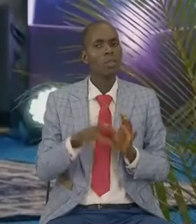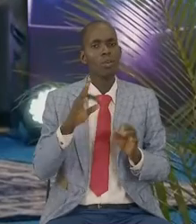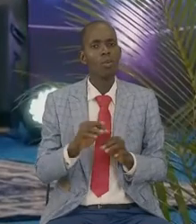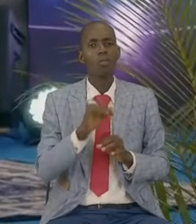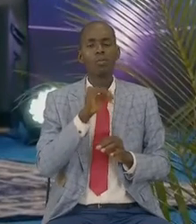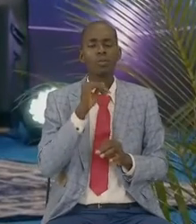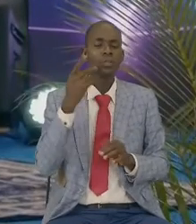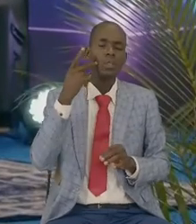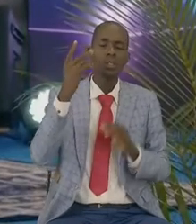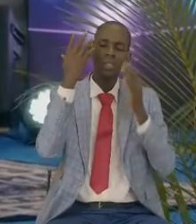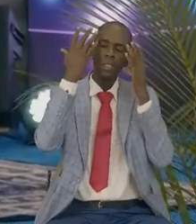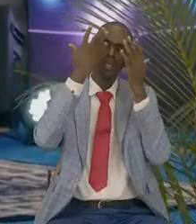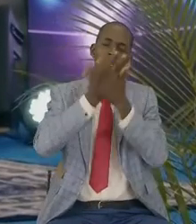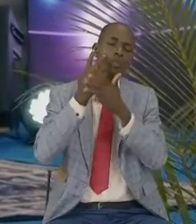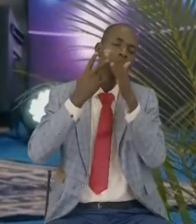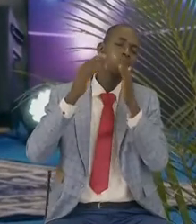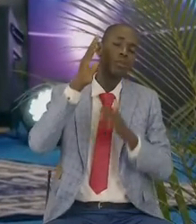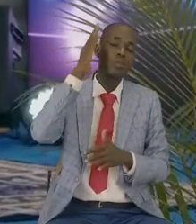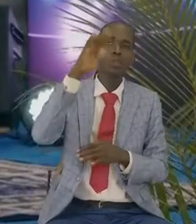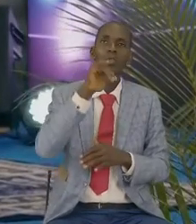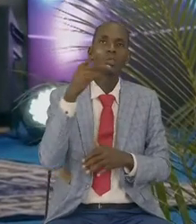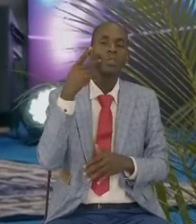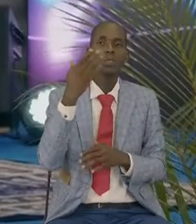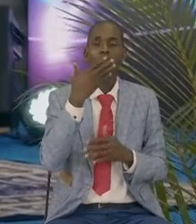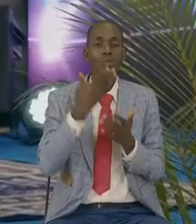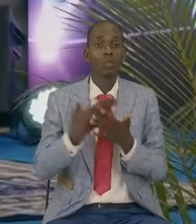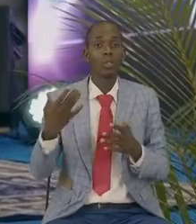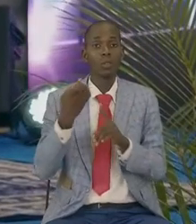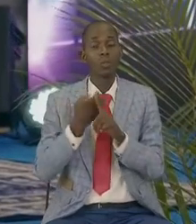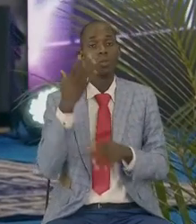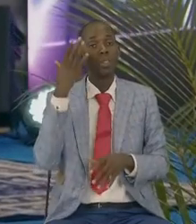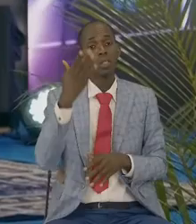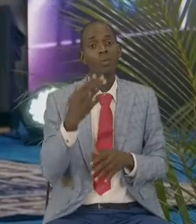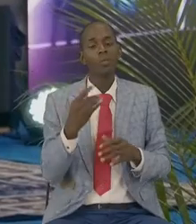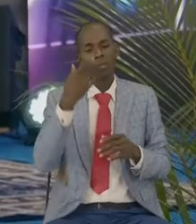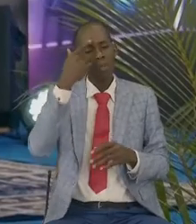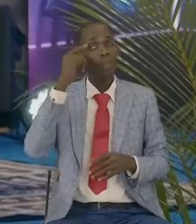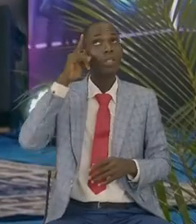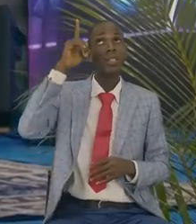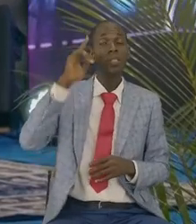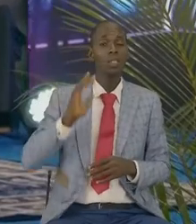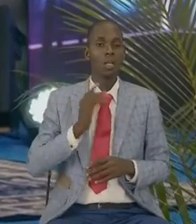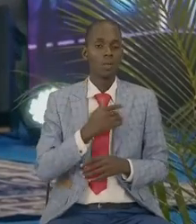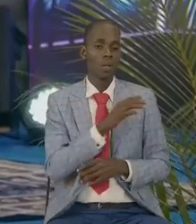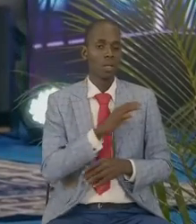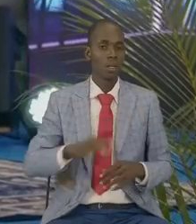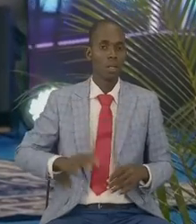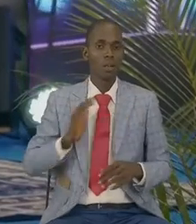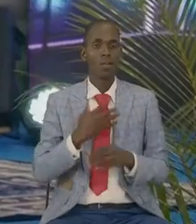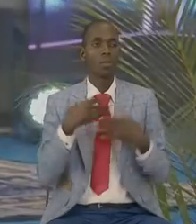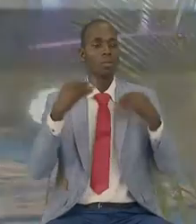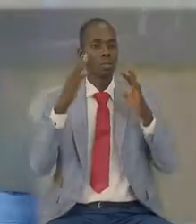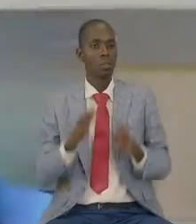any prospect or light there. But because he, our Christ, he, our healer, and he,